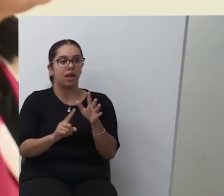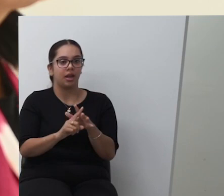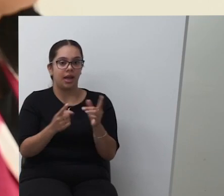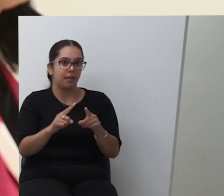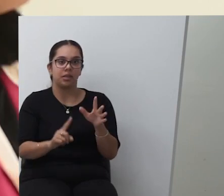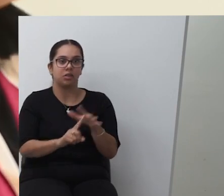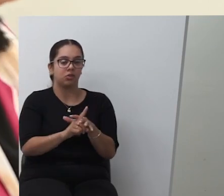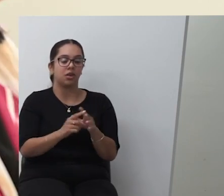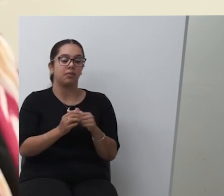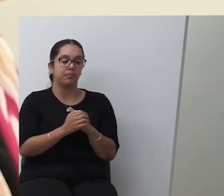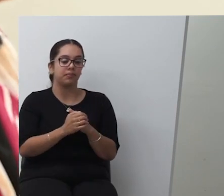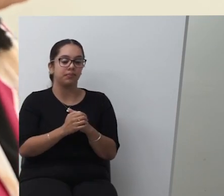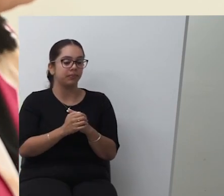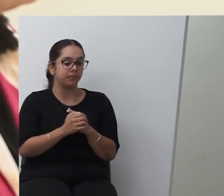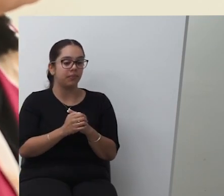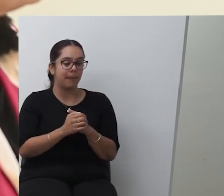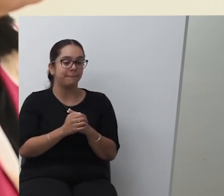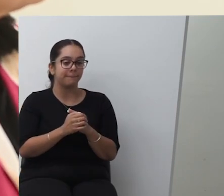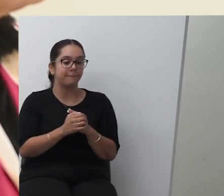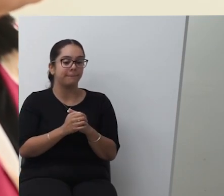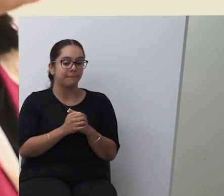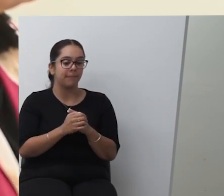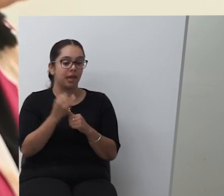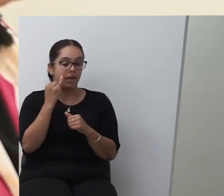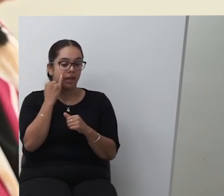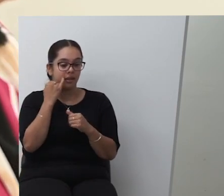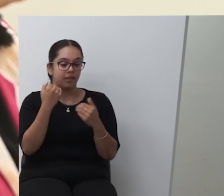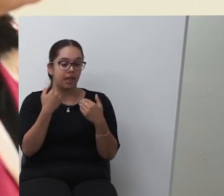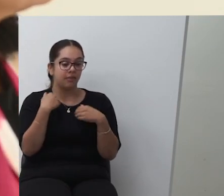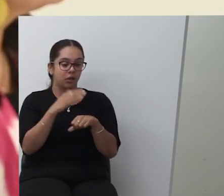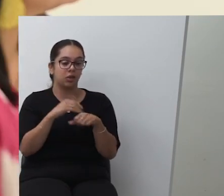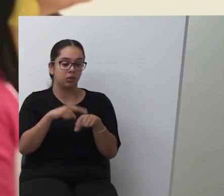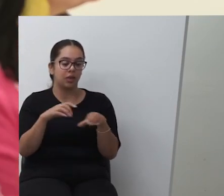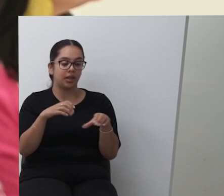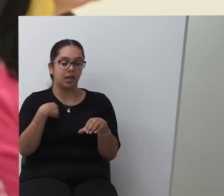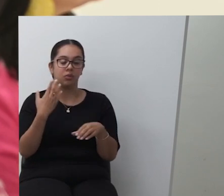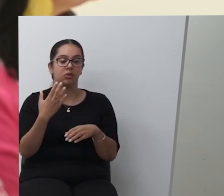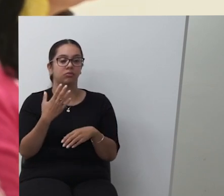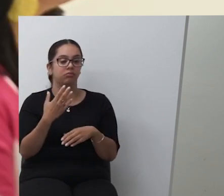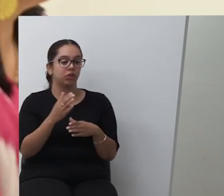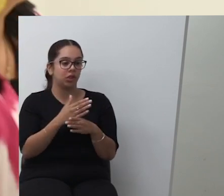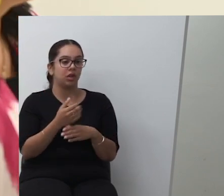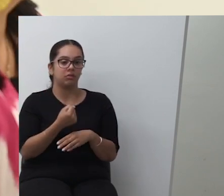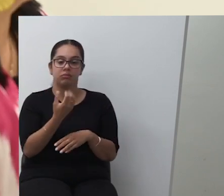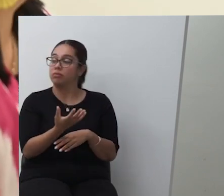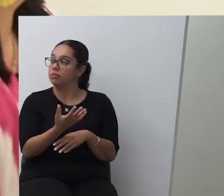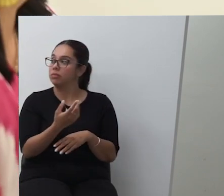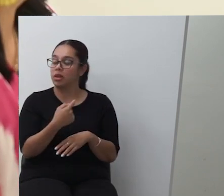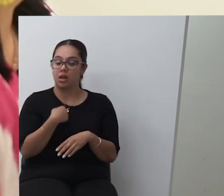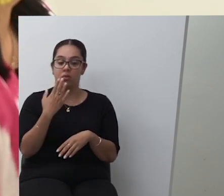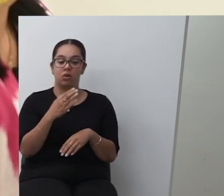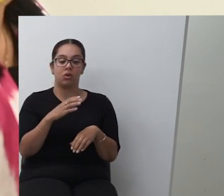emerges. Yeah, and that I think if there is a call to action, I'd share it, which I will also be doing, is like to kind